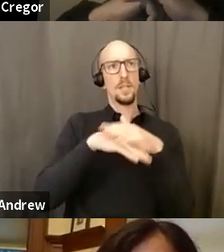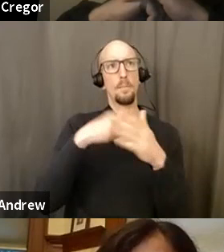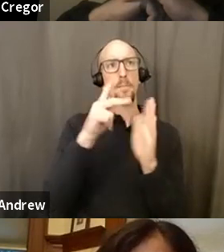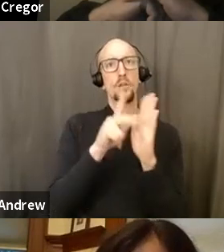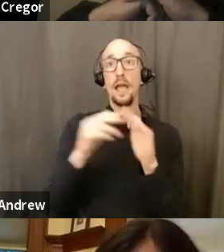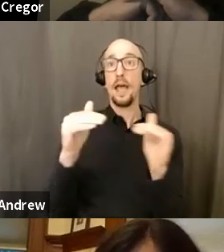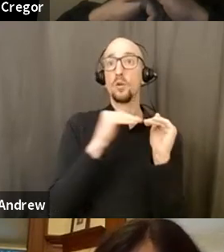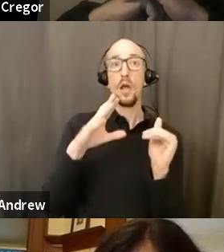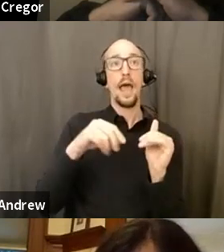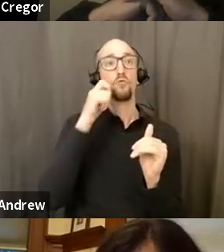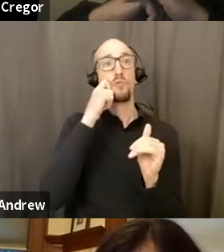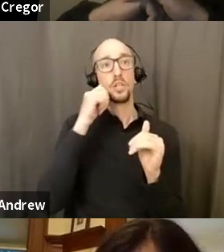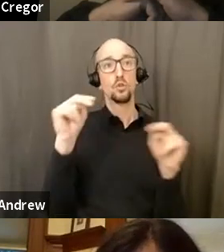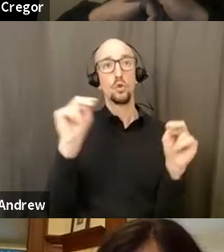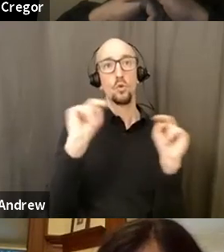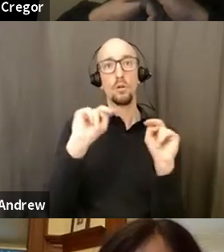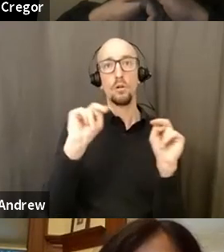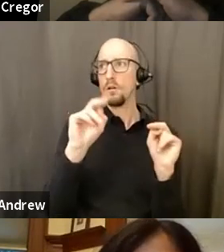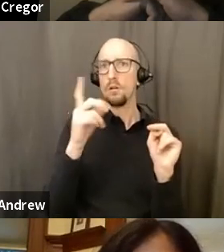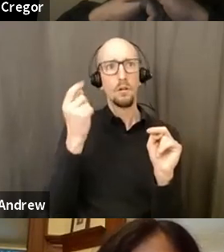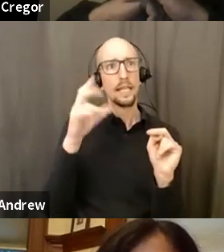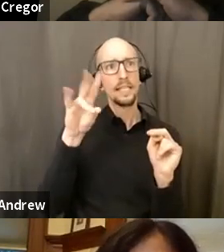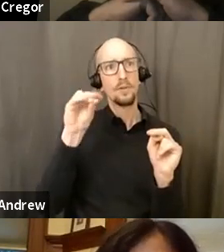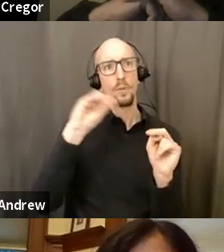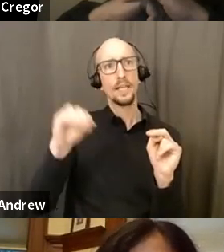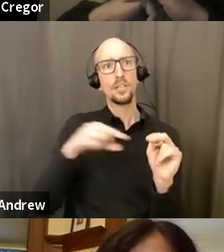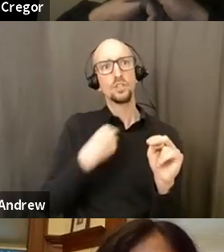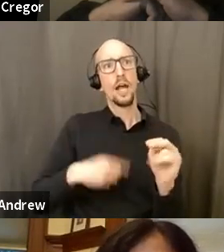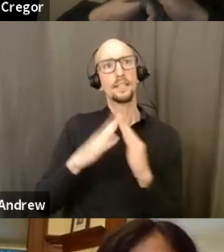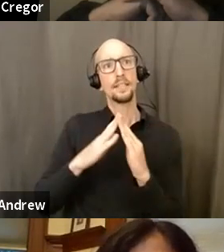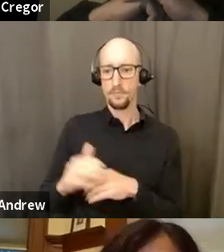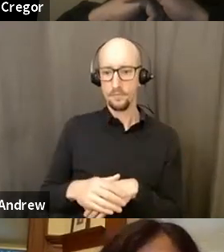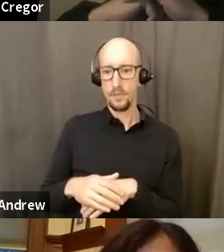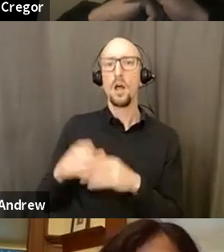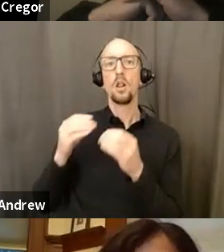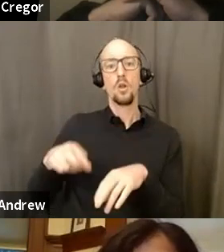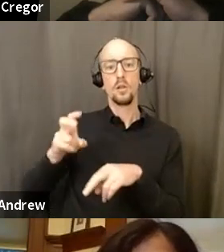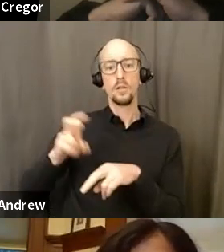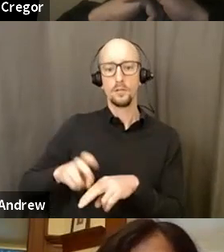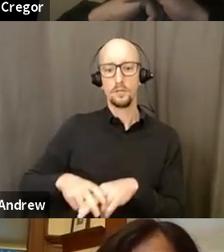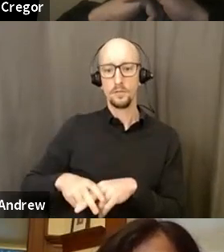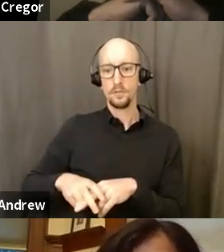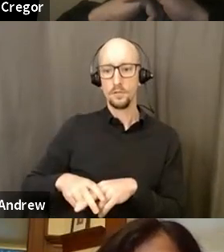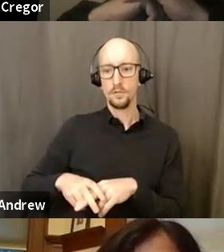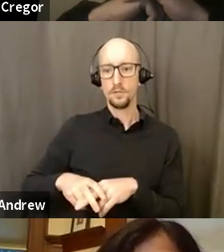and race neutral when 70% of Chinatown students and 50% of Asian exam schools this